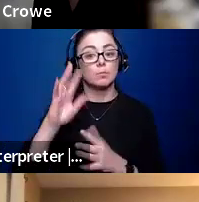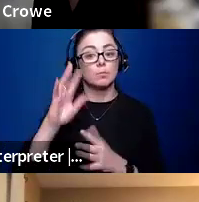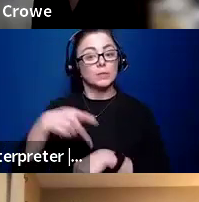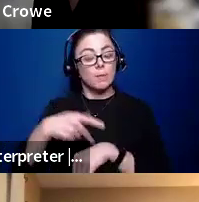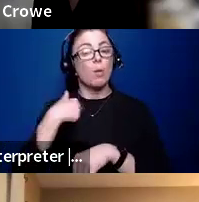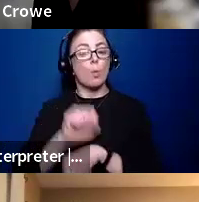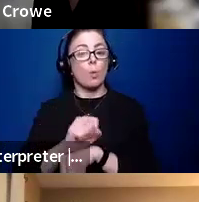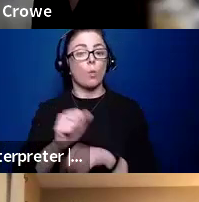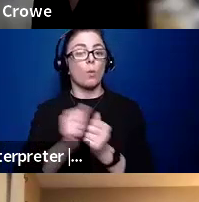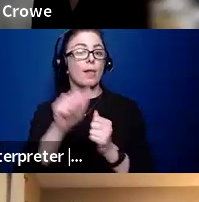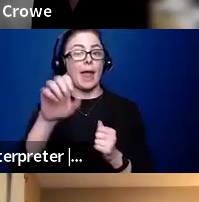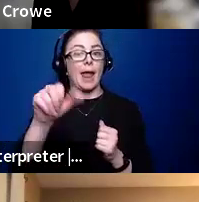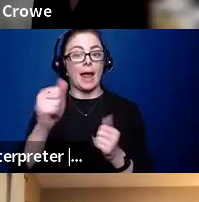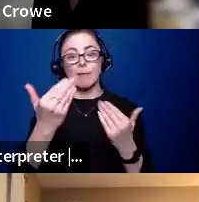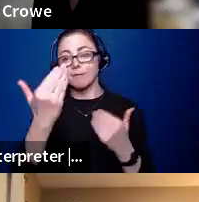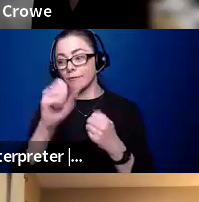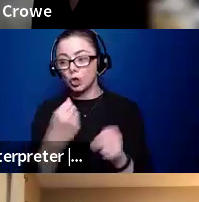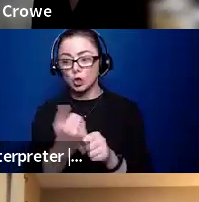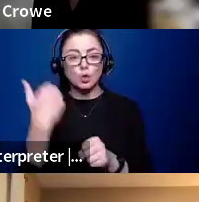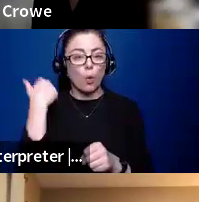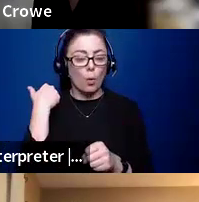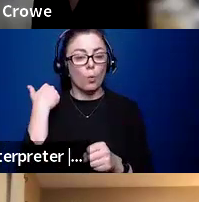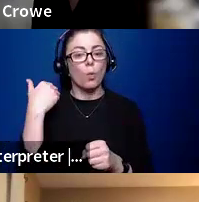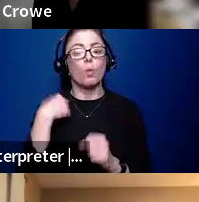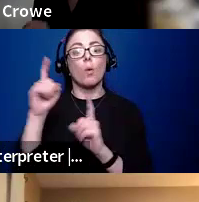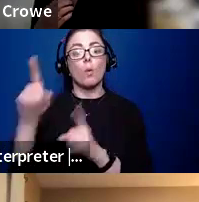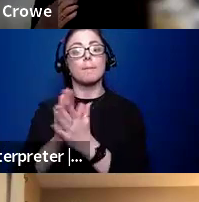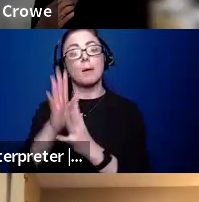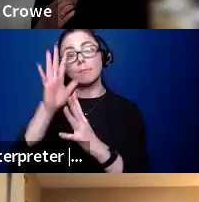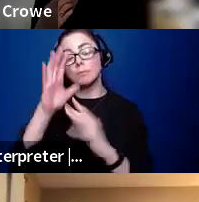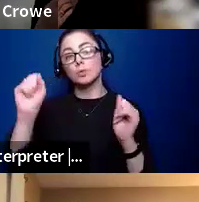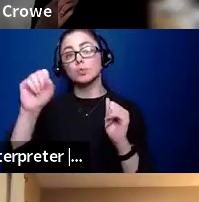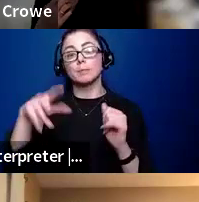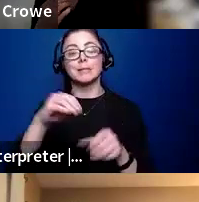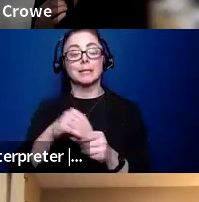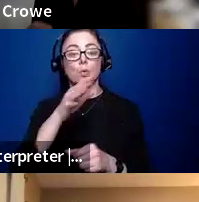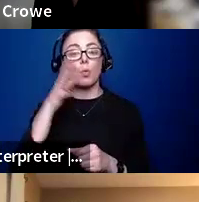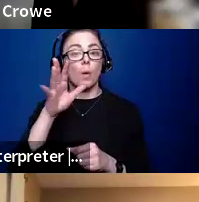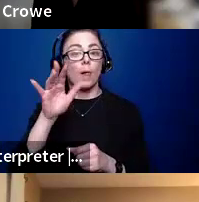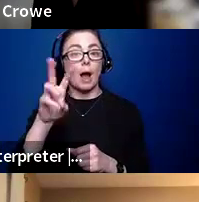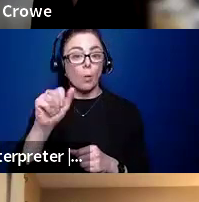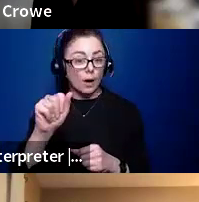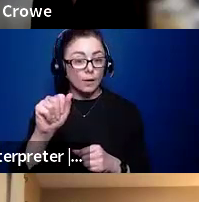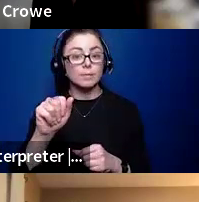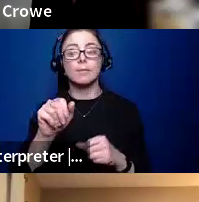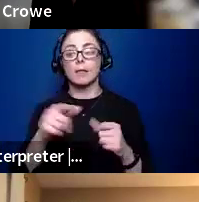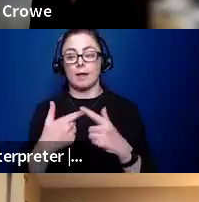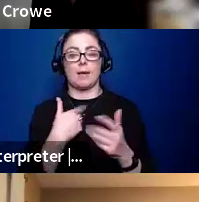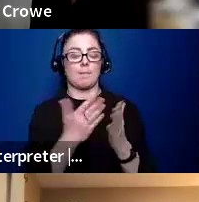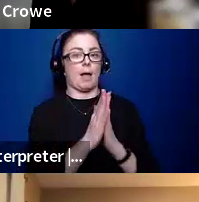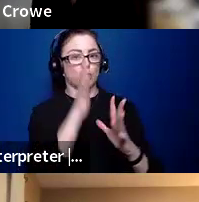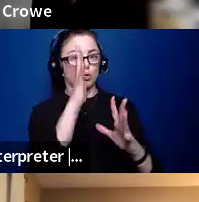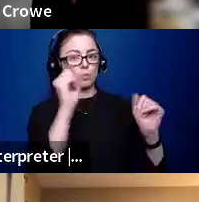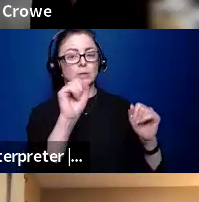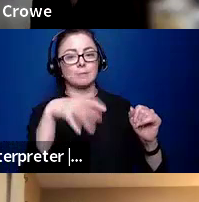years ago for a few years, went to become a superintendent in rural Iowa, and then went to become a superintendent in Connecticut. And I can